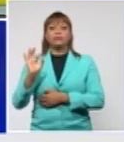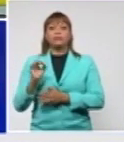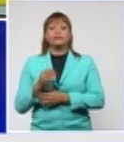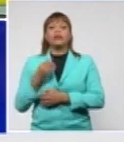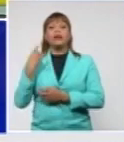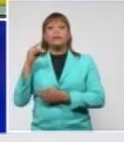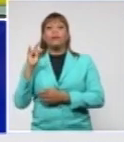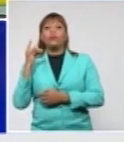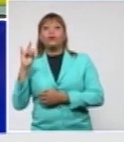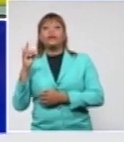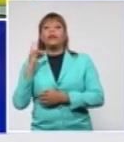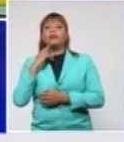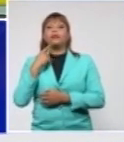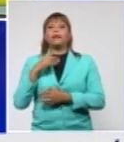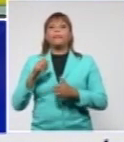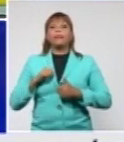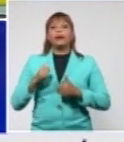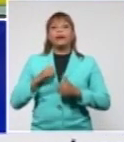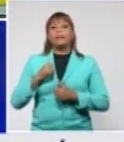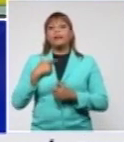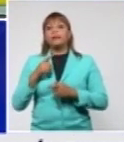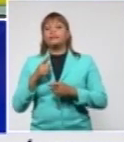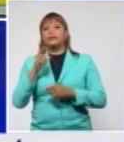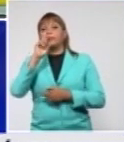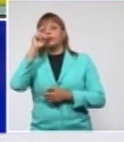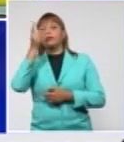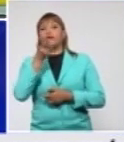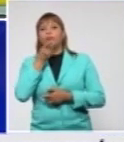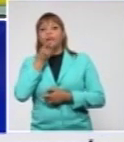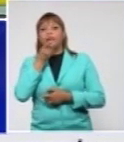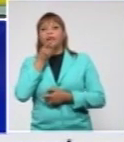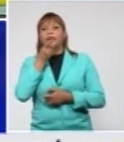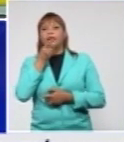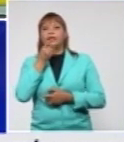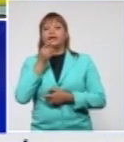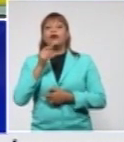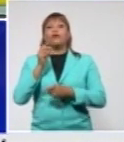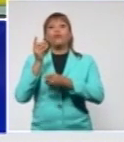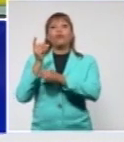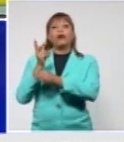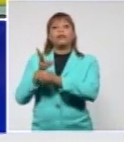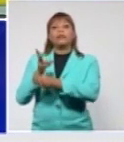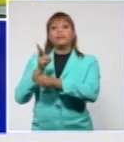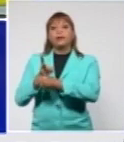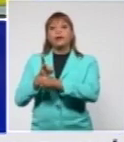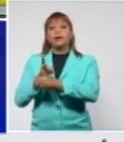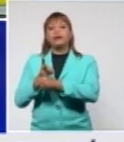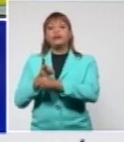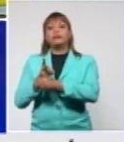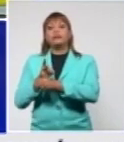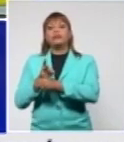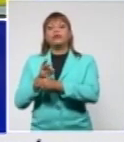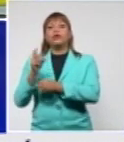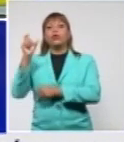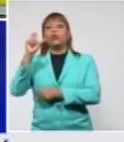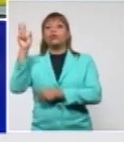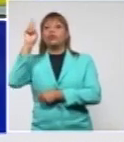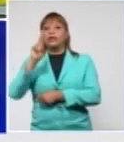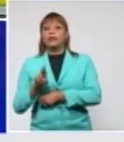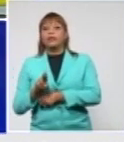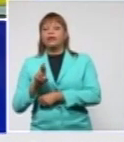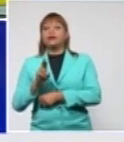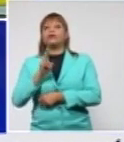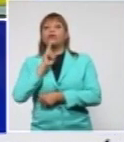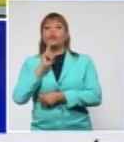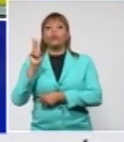Bolivia, Panama, the Dominican Republic, Guatemala, Costa Rica, and Honduras. These are